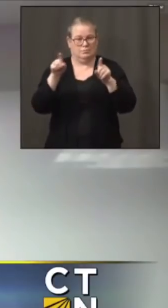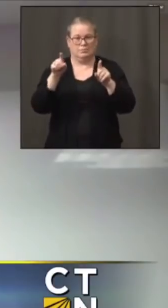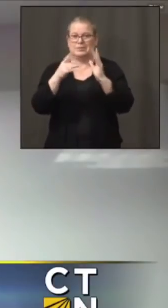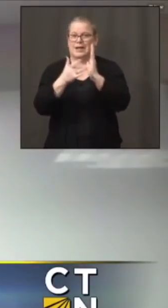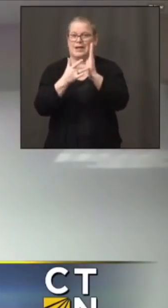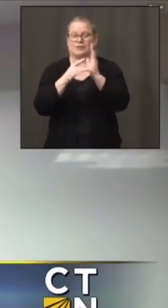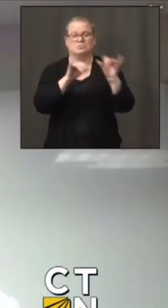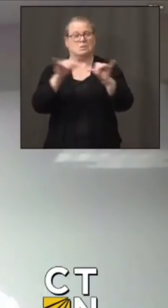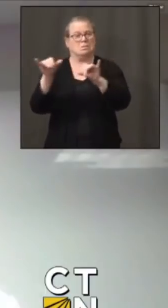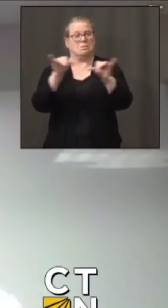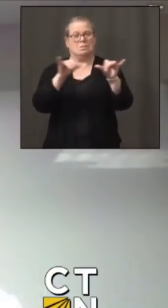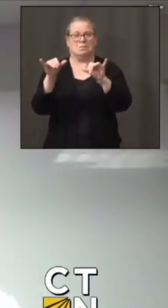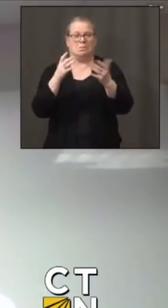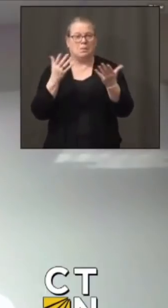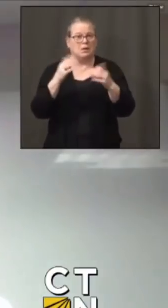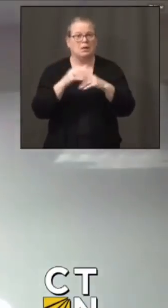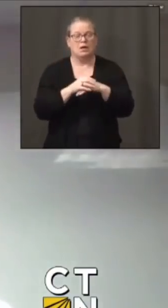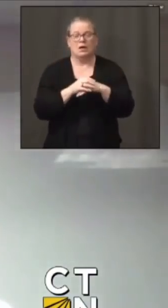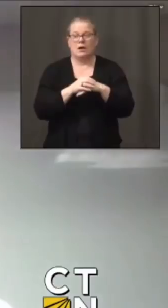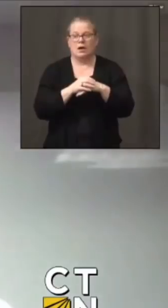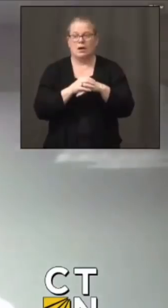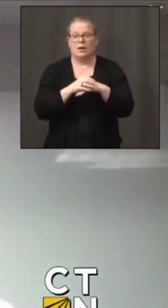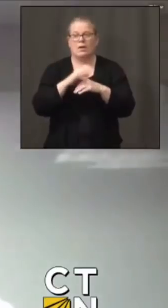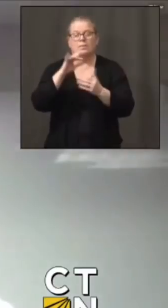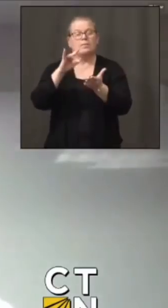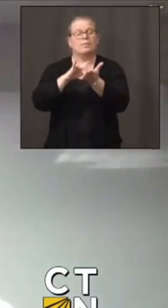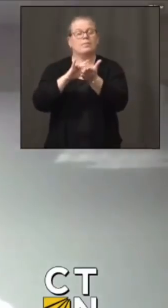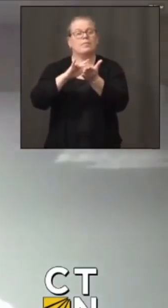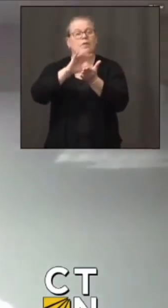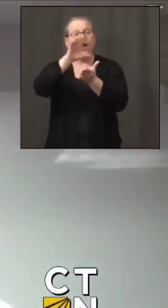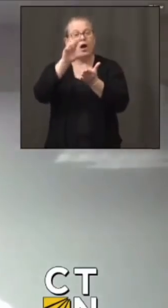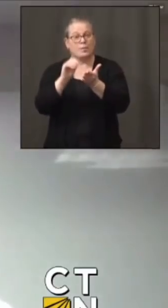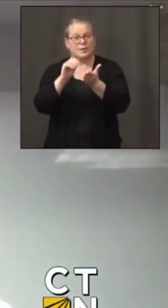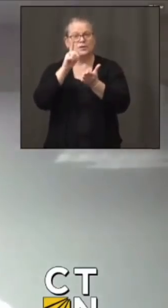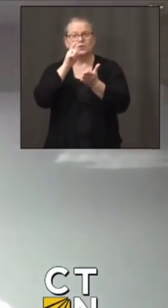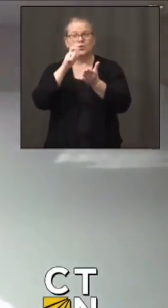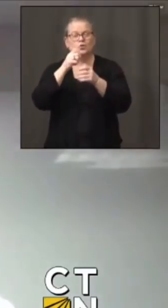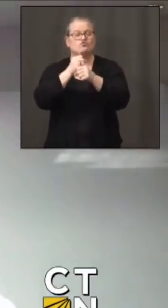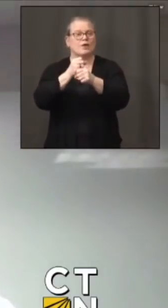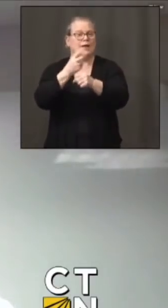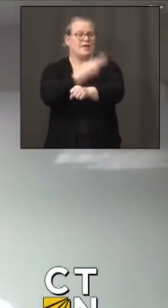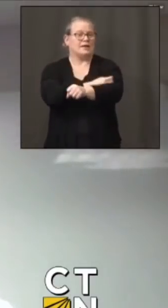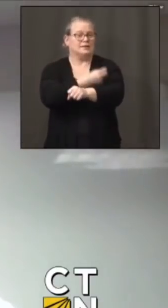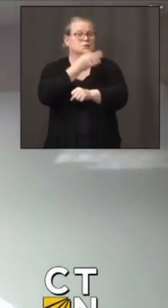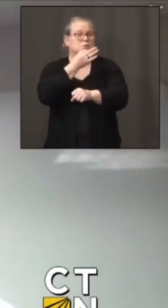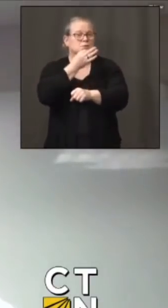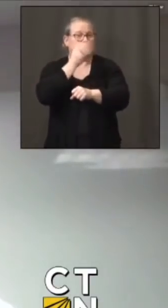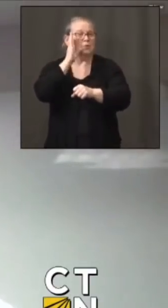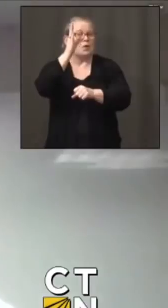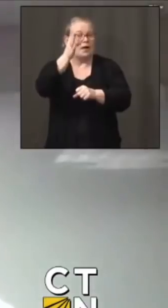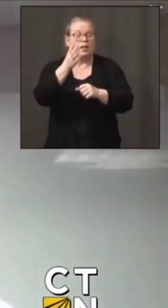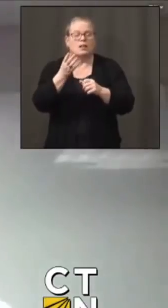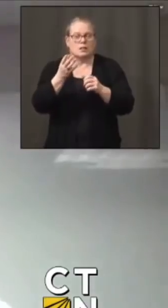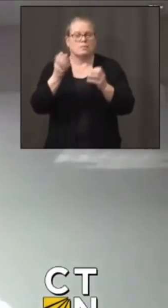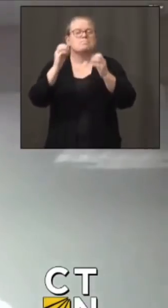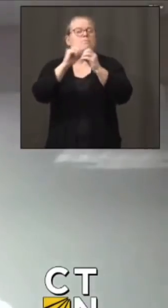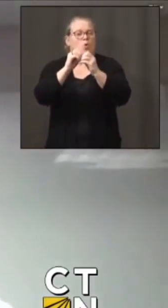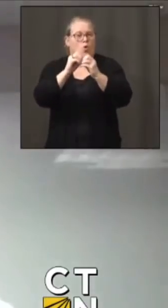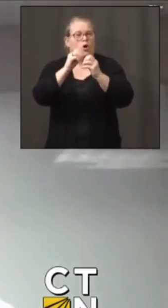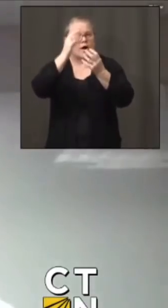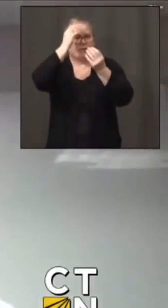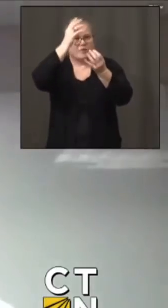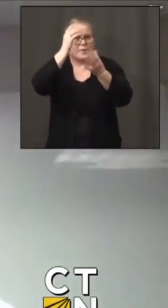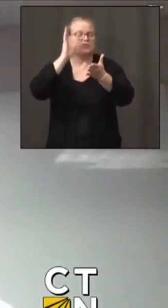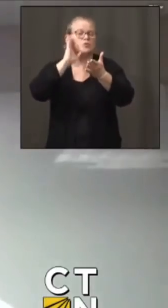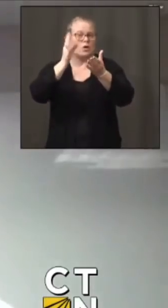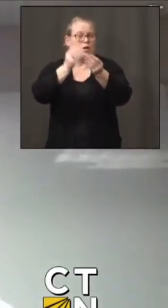other data source or the other pharmaceutical companies that are coming out with vaccines very soon, we'll know much more about them when there is more data